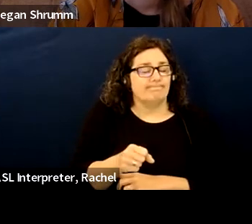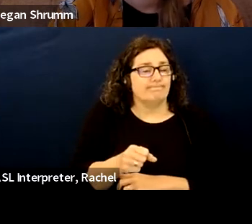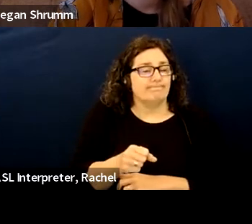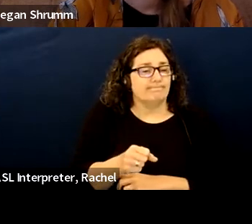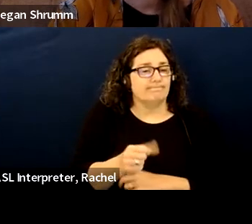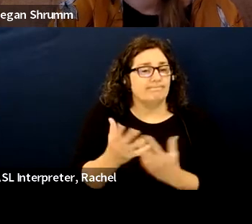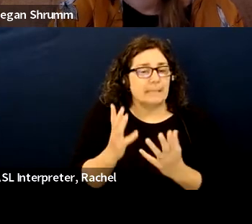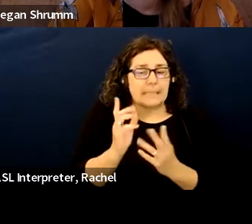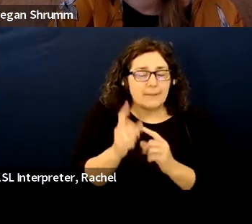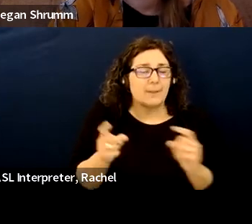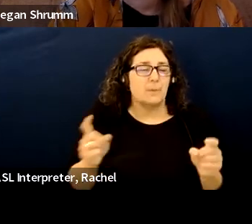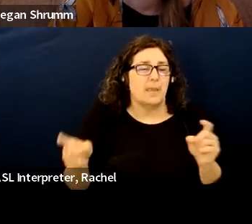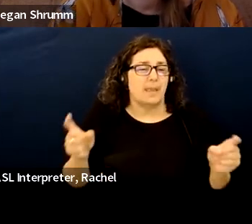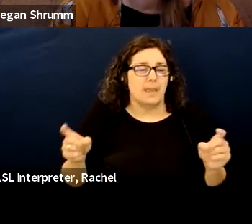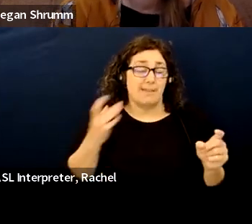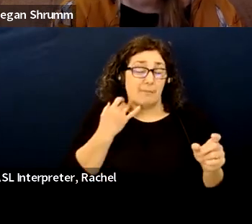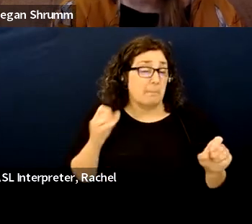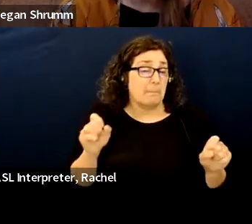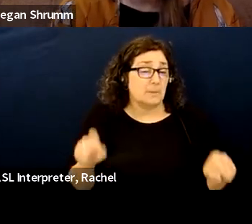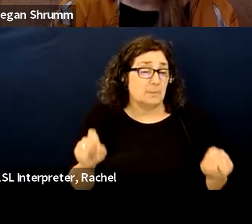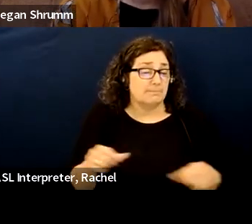of giving away what we can.